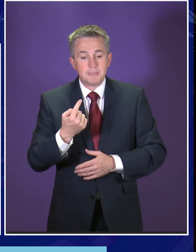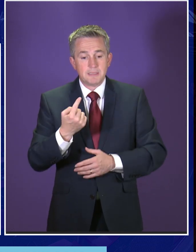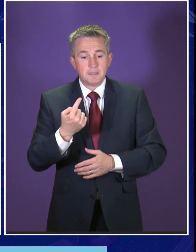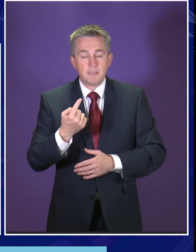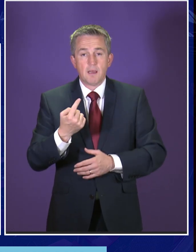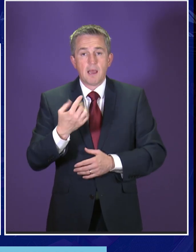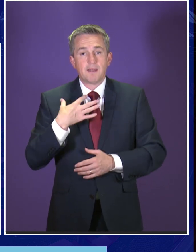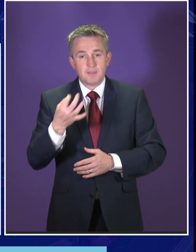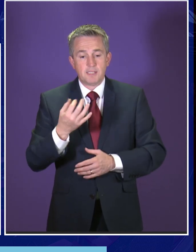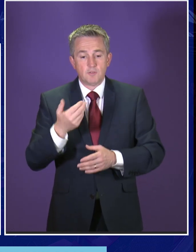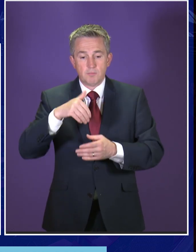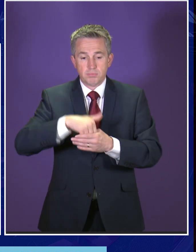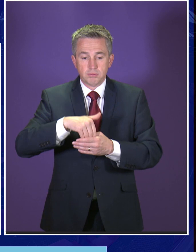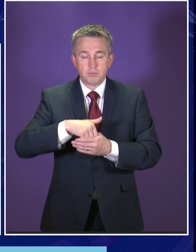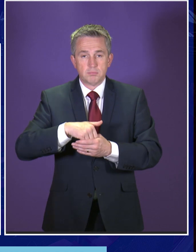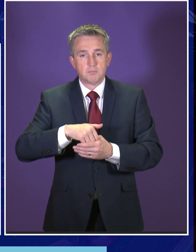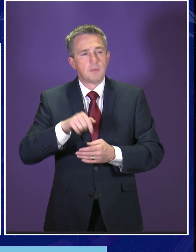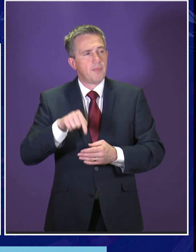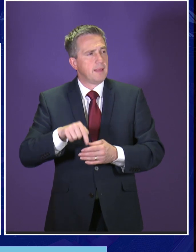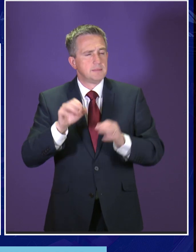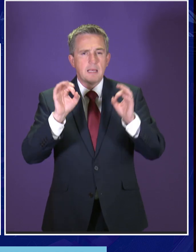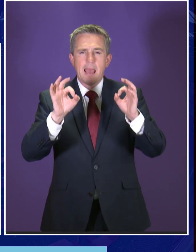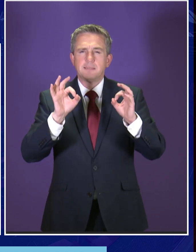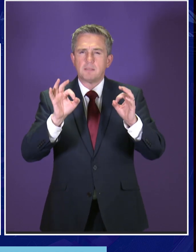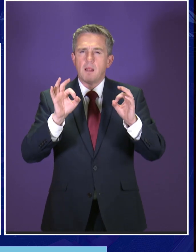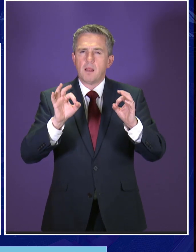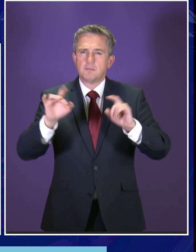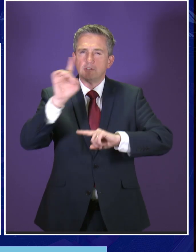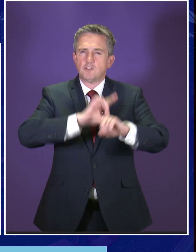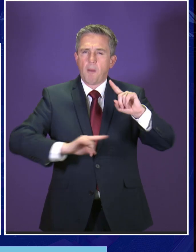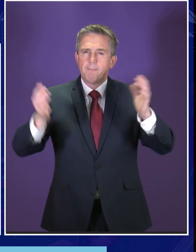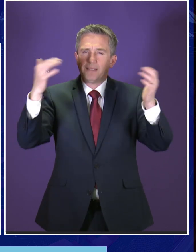the invitation to participate in this excellent summit.